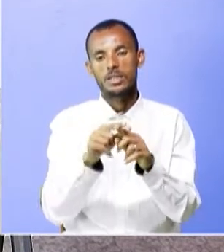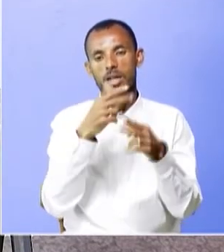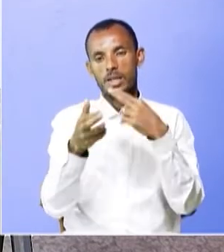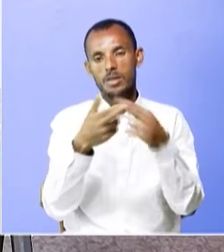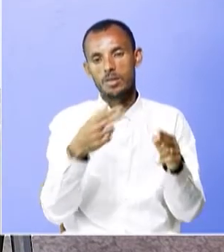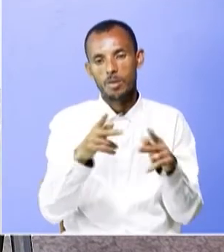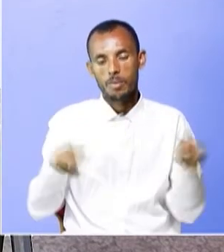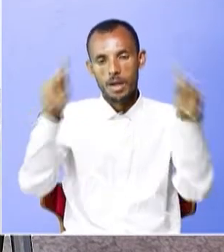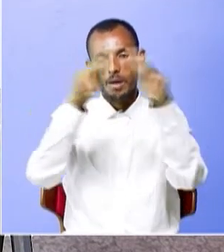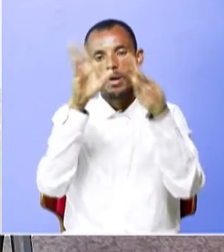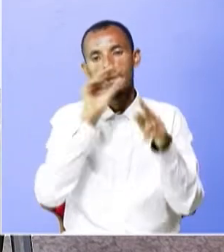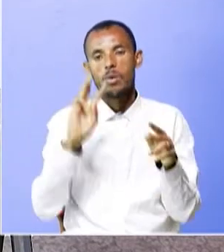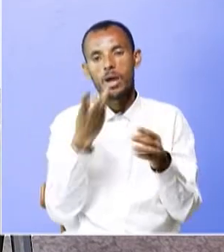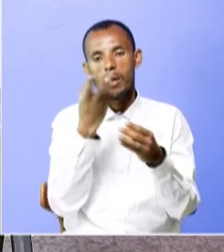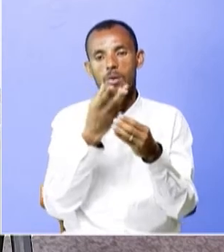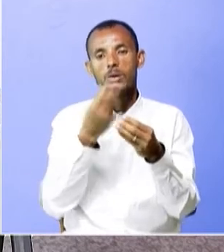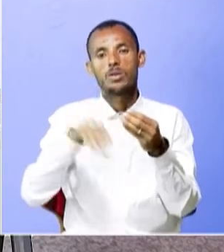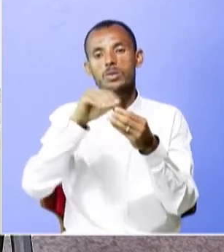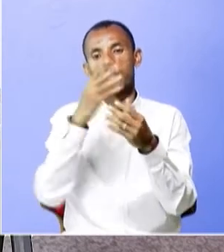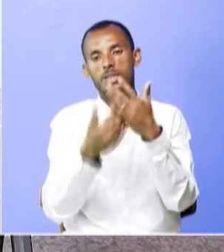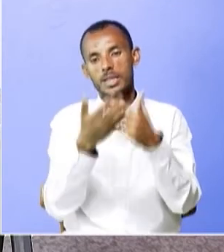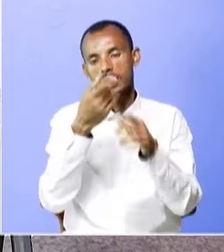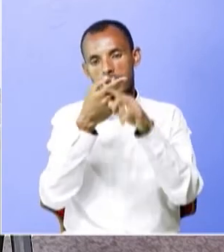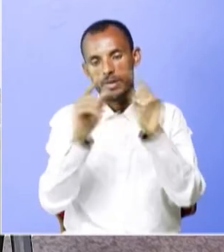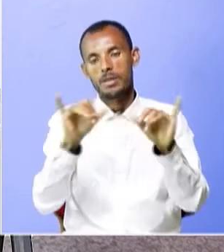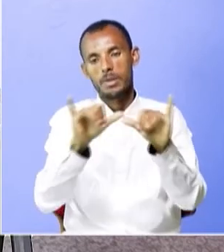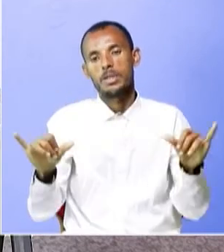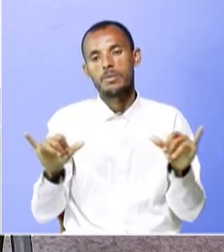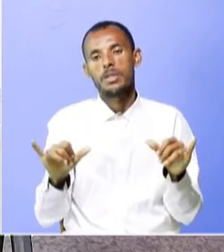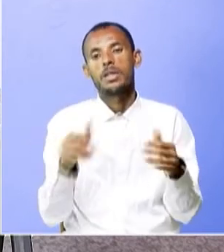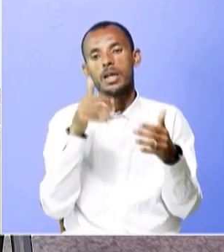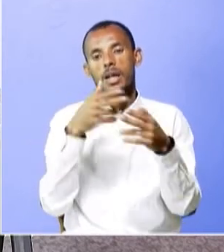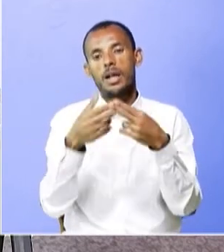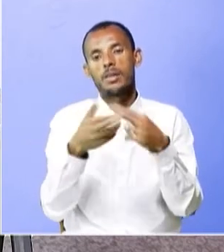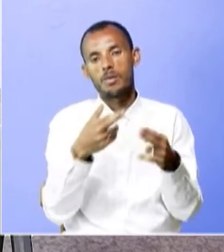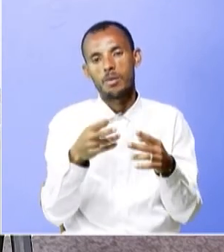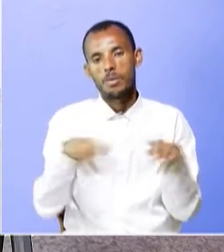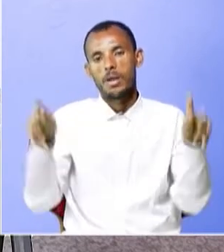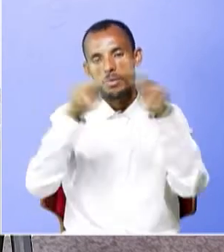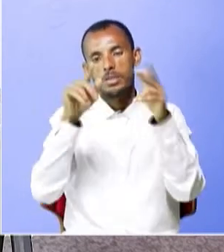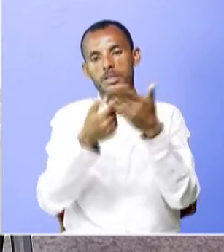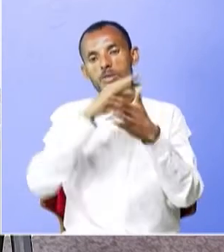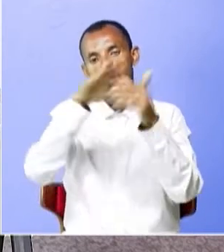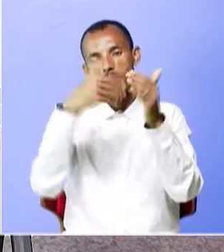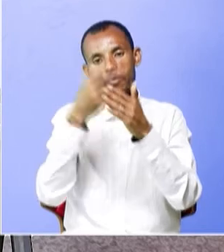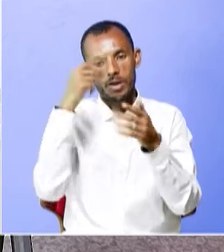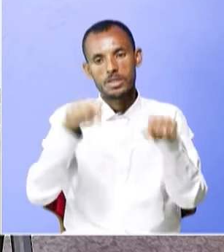to pyramid, and we have also discussed the different measurements associated with pyramid. This is all for